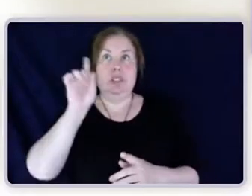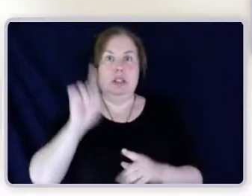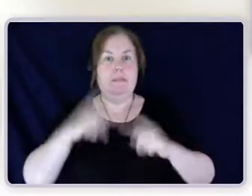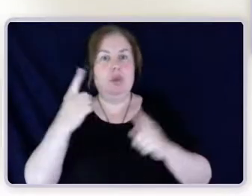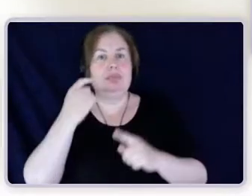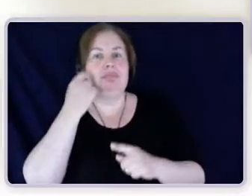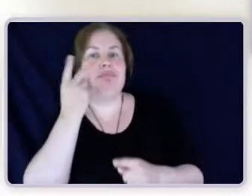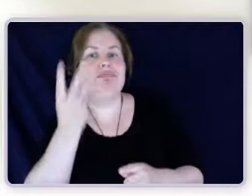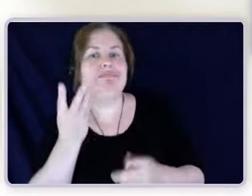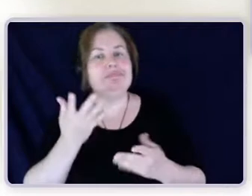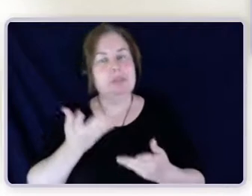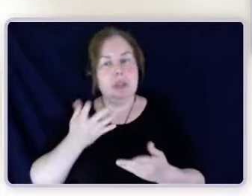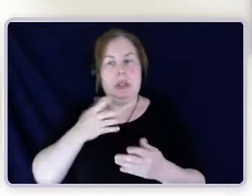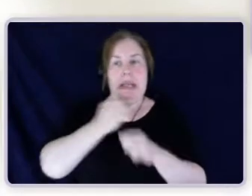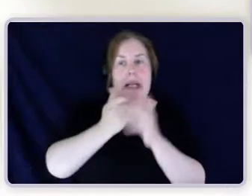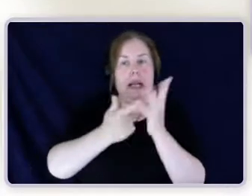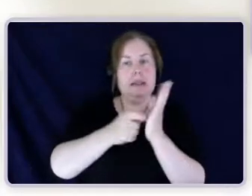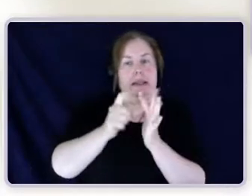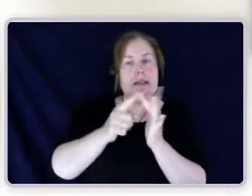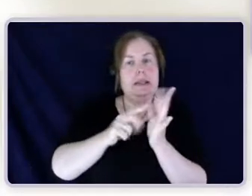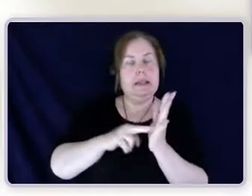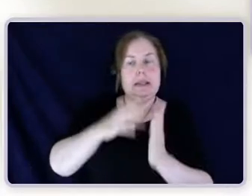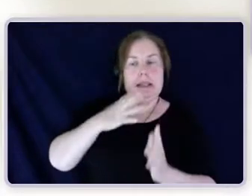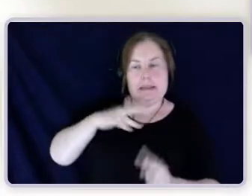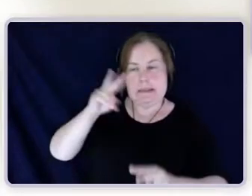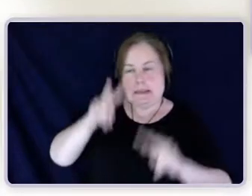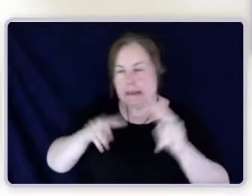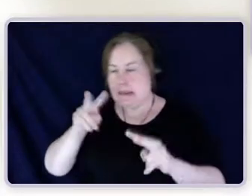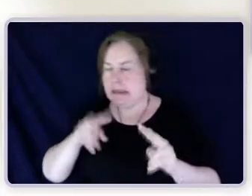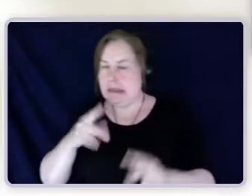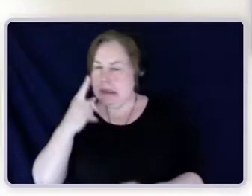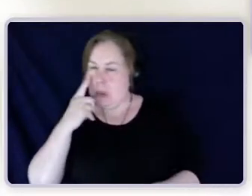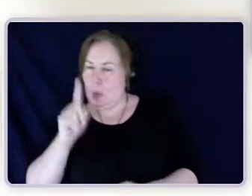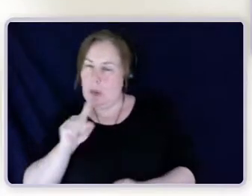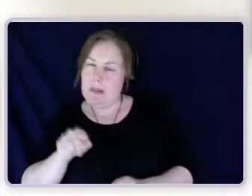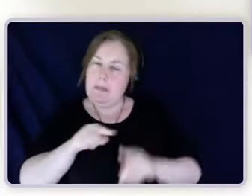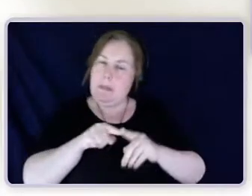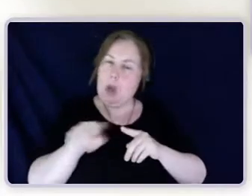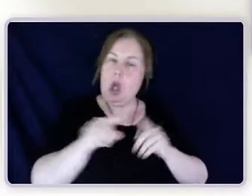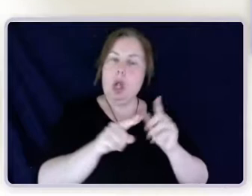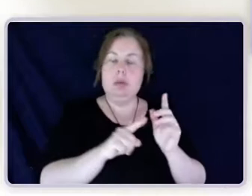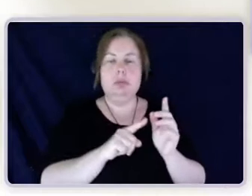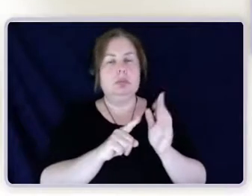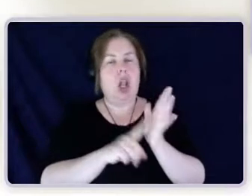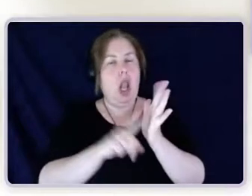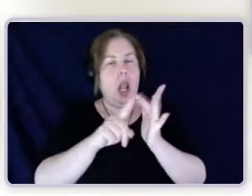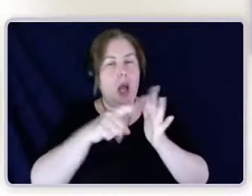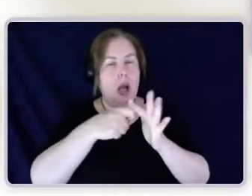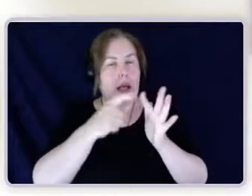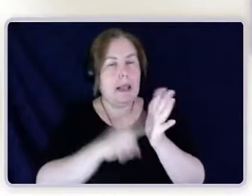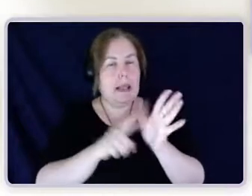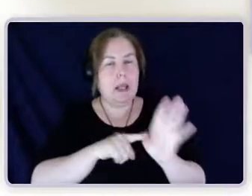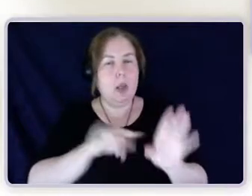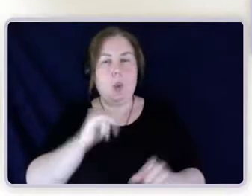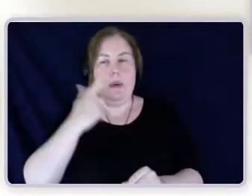to try to ascertain and establish what seems to be the more likely or reasonable reflection of the